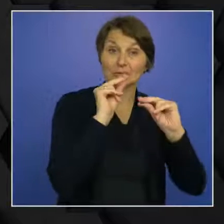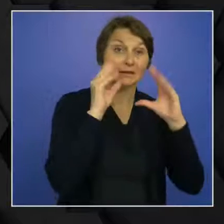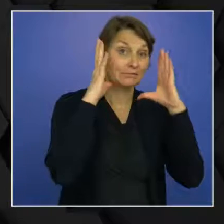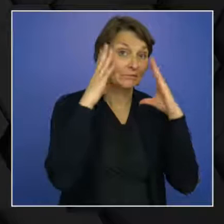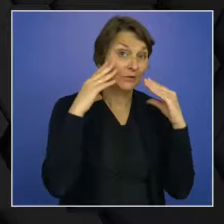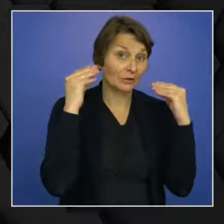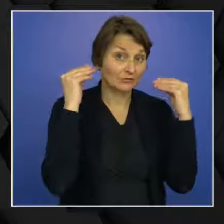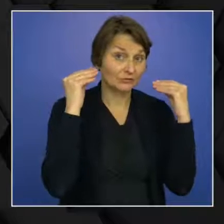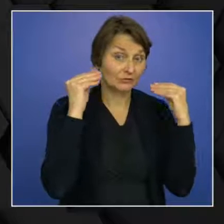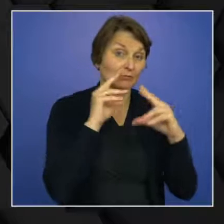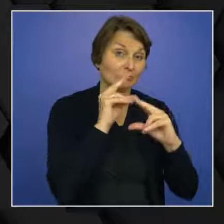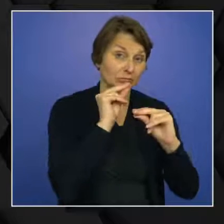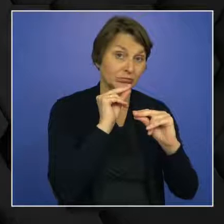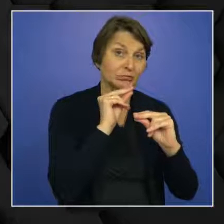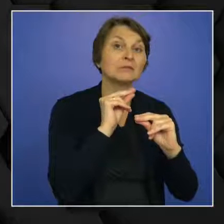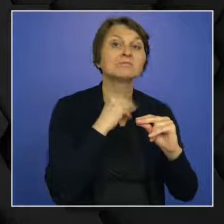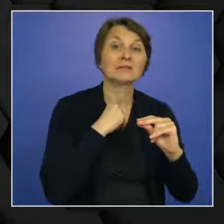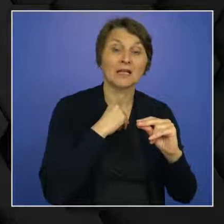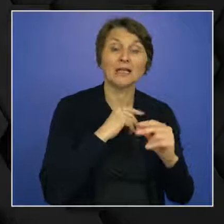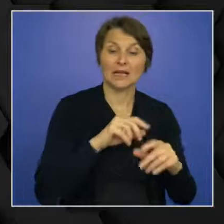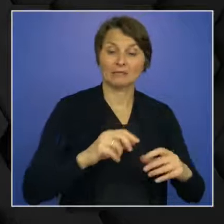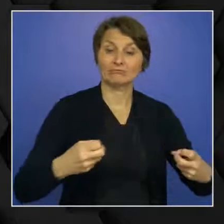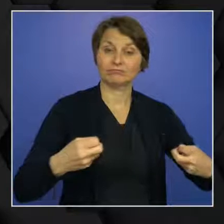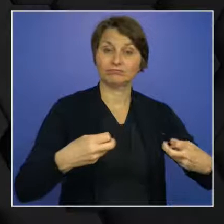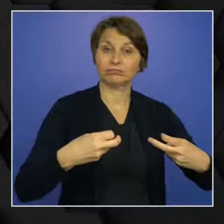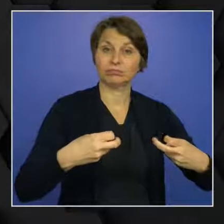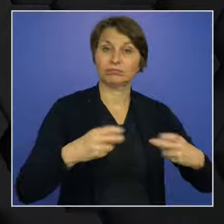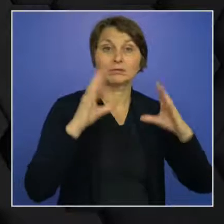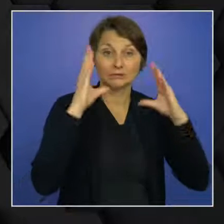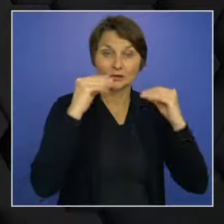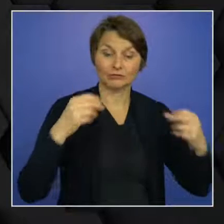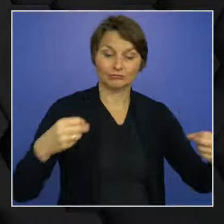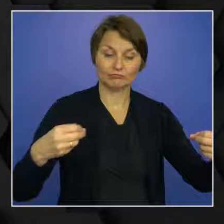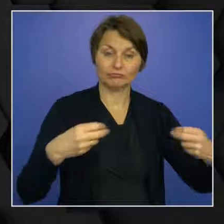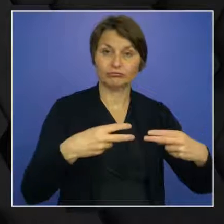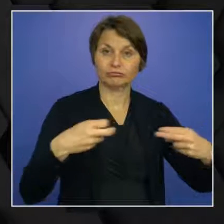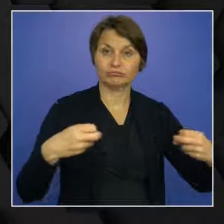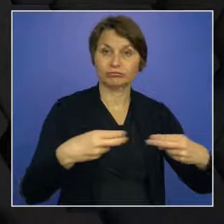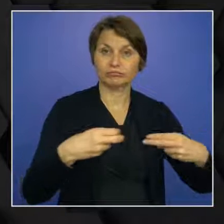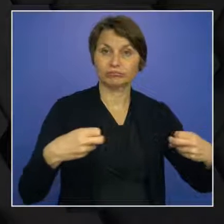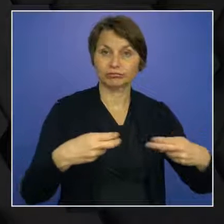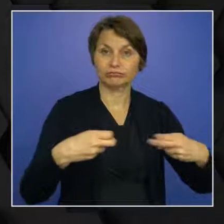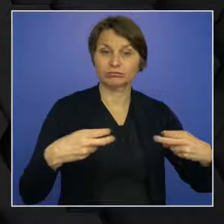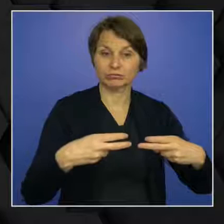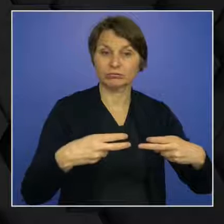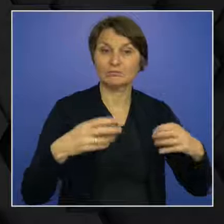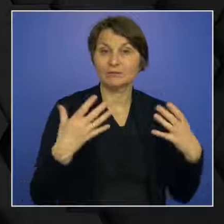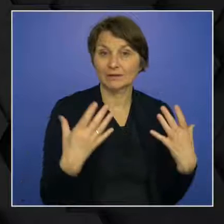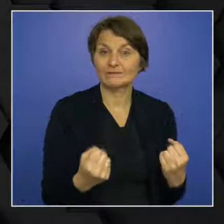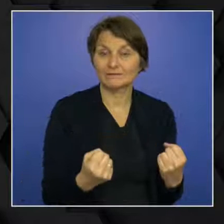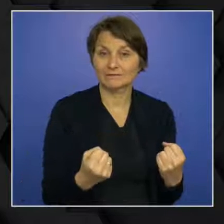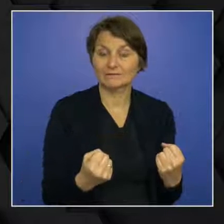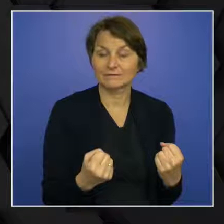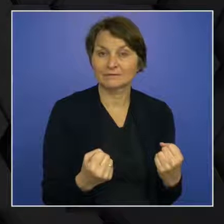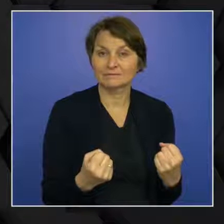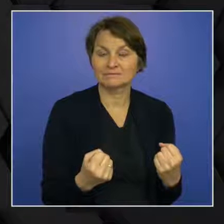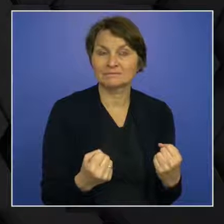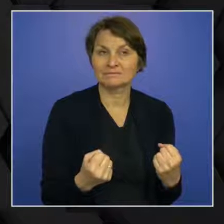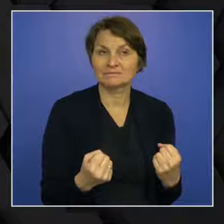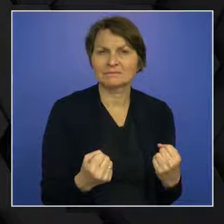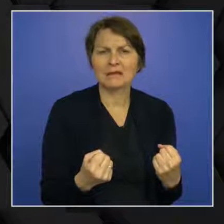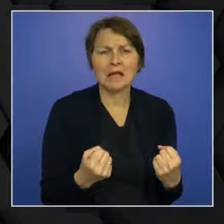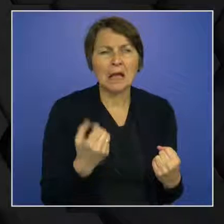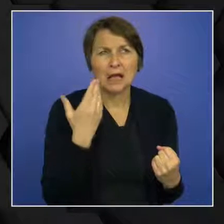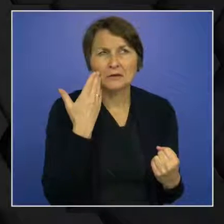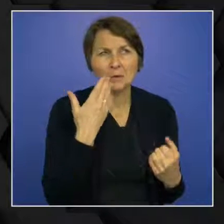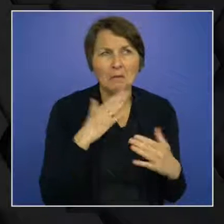it can actually transcribe me in Dutch. It does it with all the I'm not going to know how to say